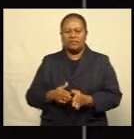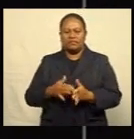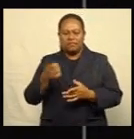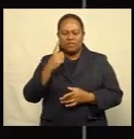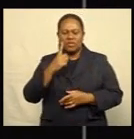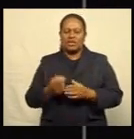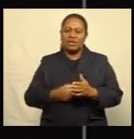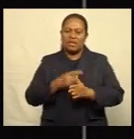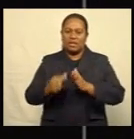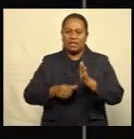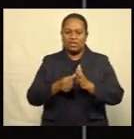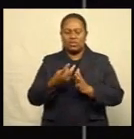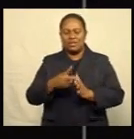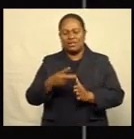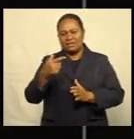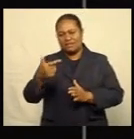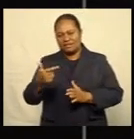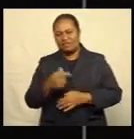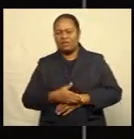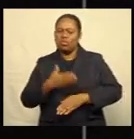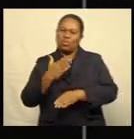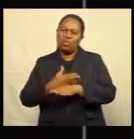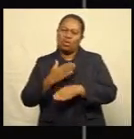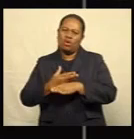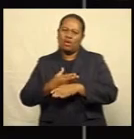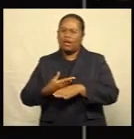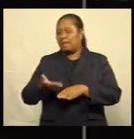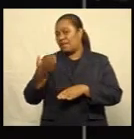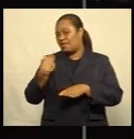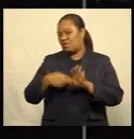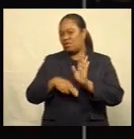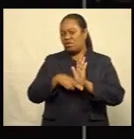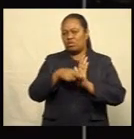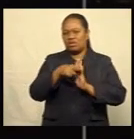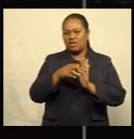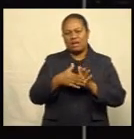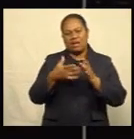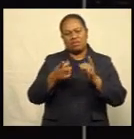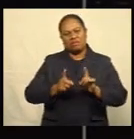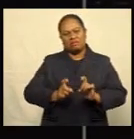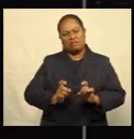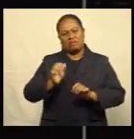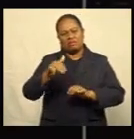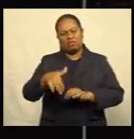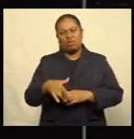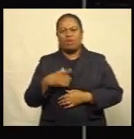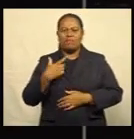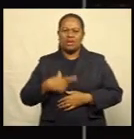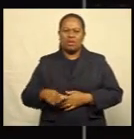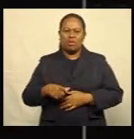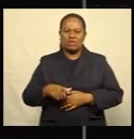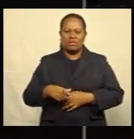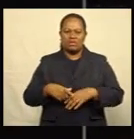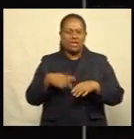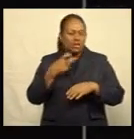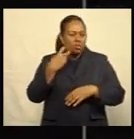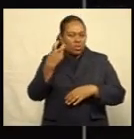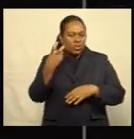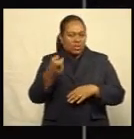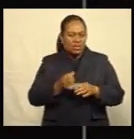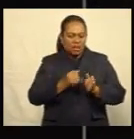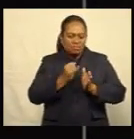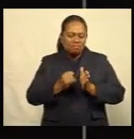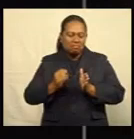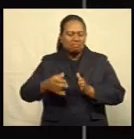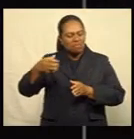27-year-old Nathanieli Lavolalau, who's worked at some resorts, says lying idle after the tourism industry came to a halt would not take him